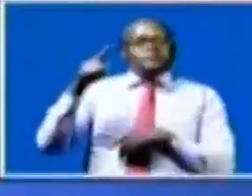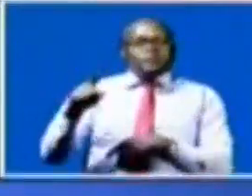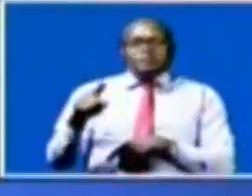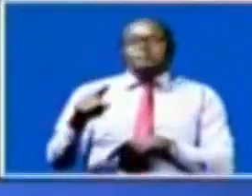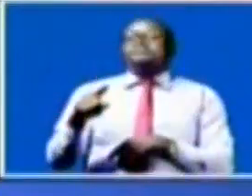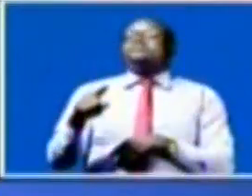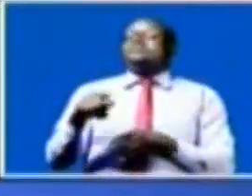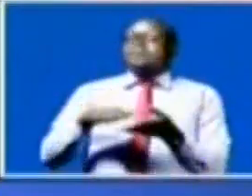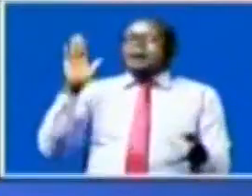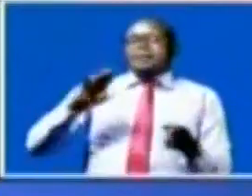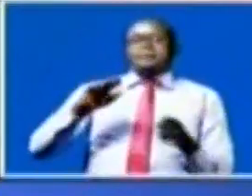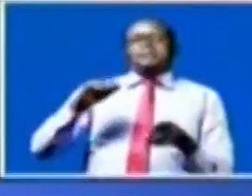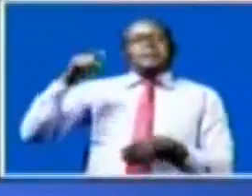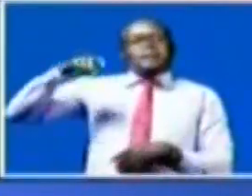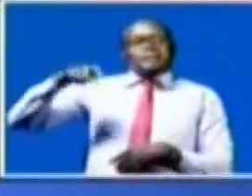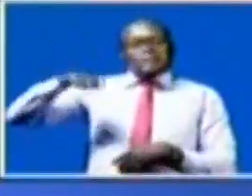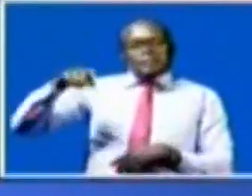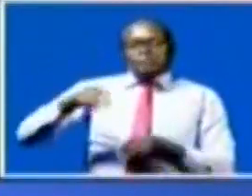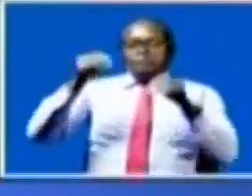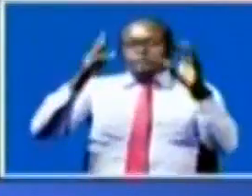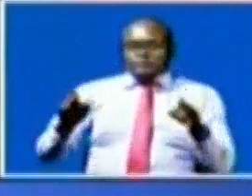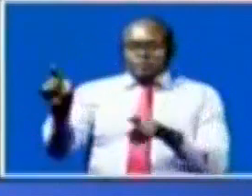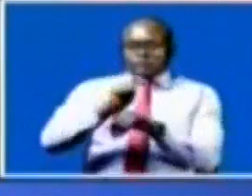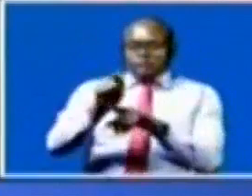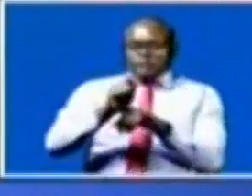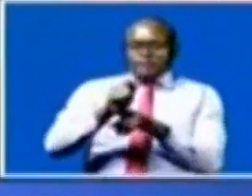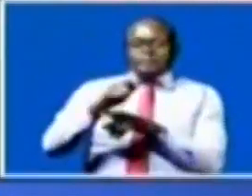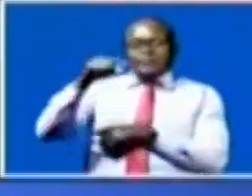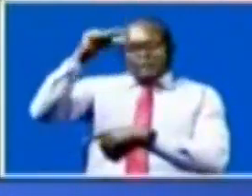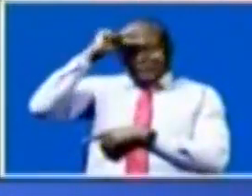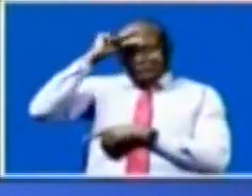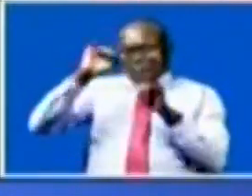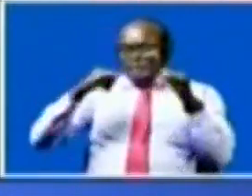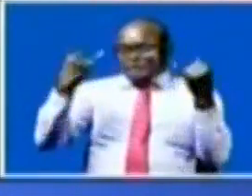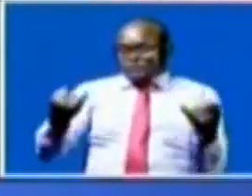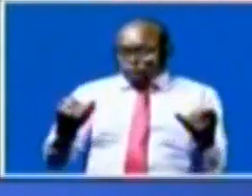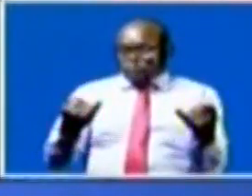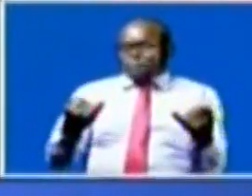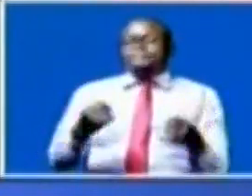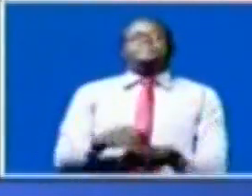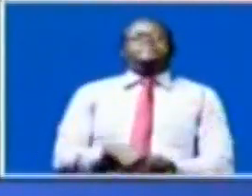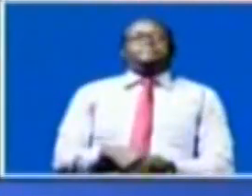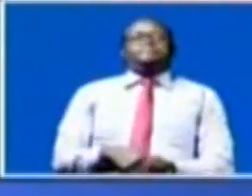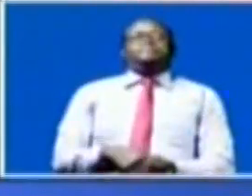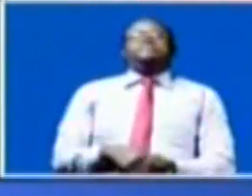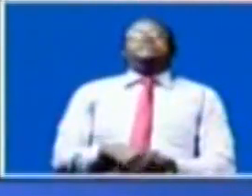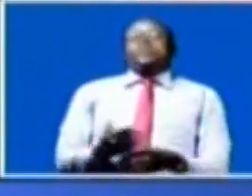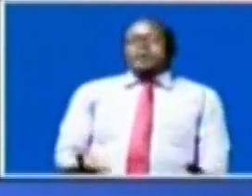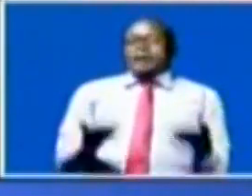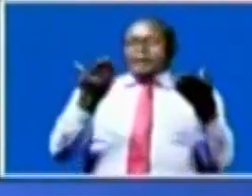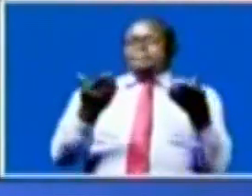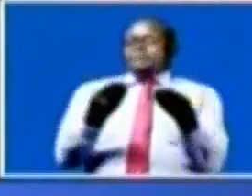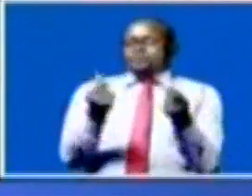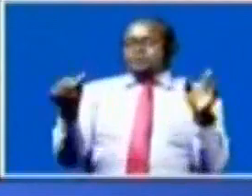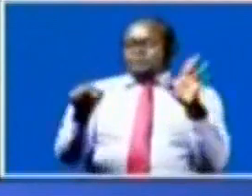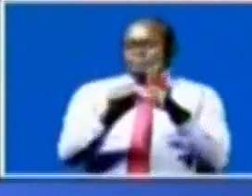availing high number of teachers which are trained in our government institutions will be able to alleviate the current problem we have